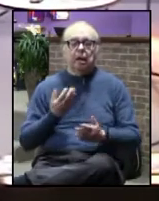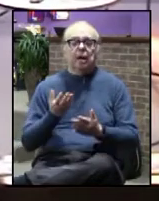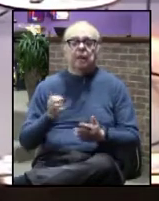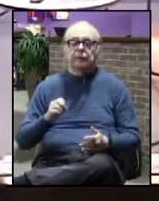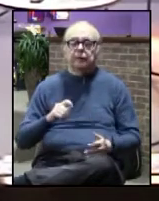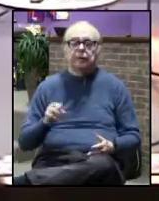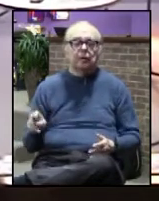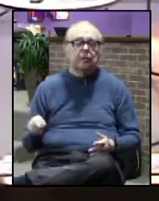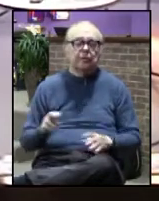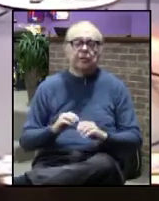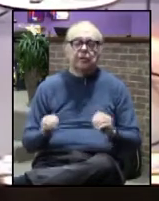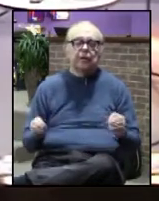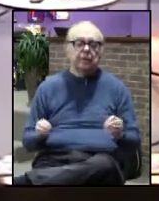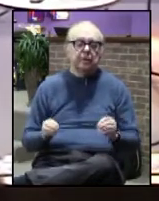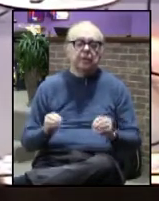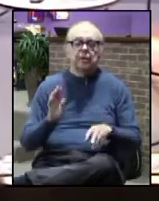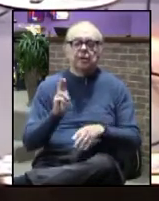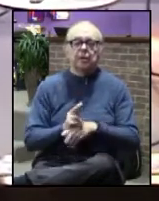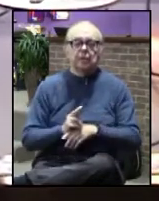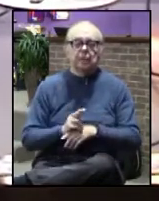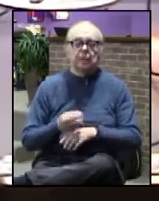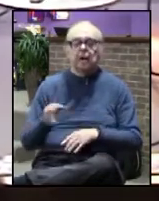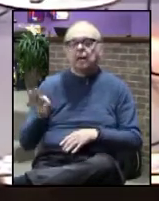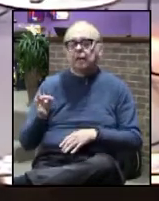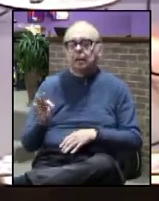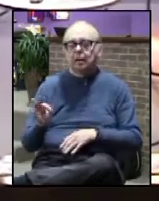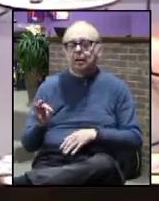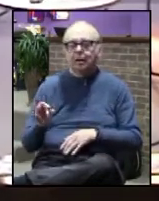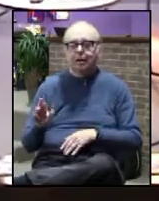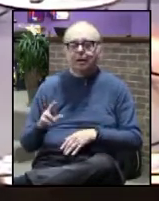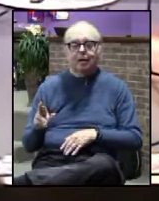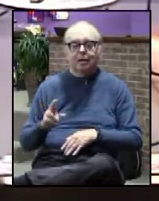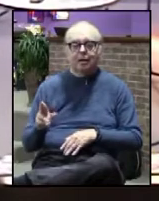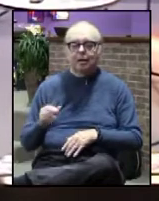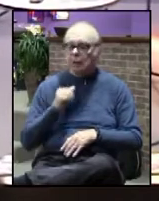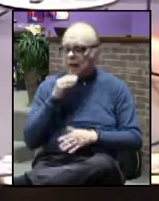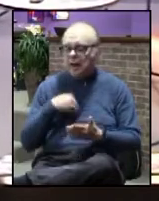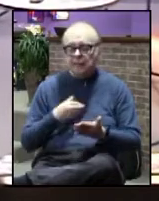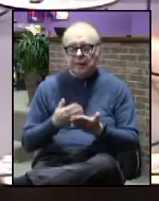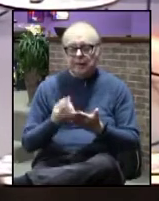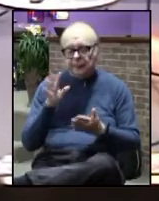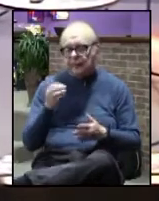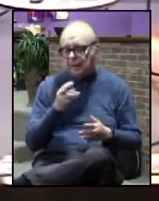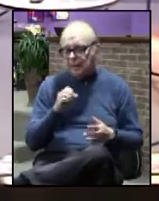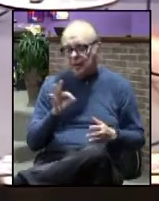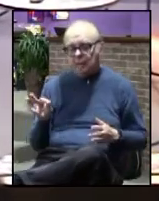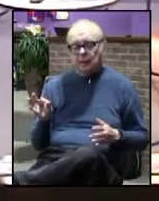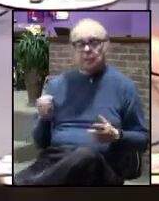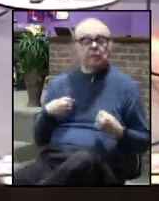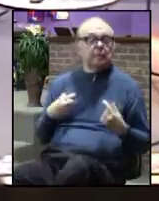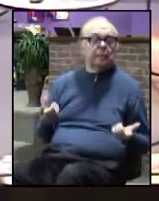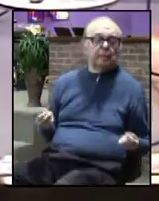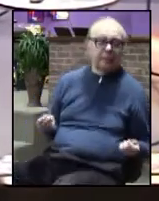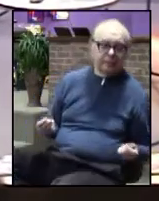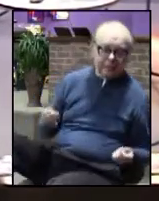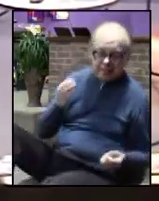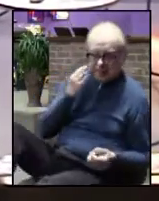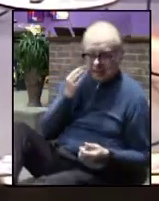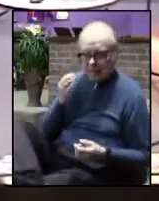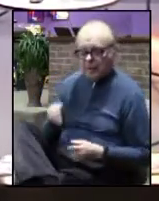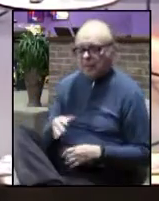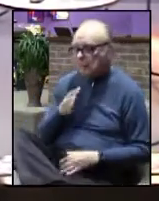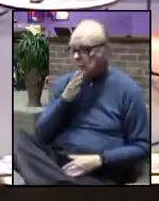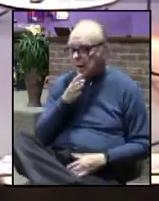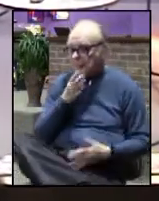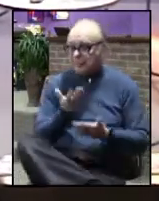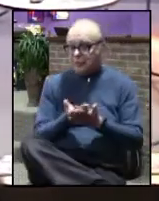pans. I got a refrigerator, but I don't have any money for food. What am I going to do? I know, Mom's